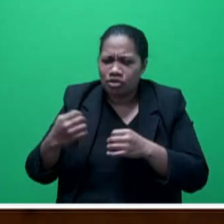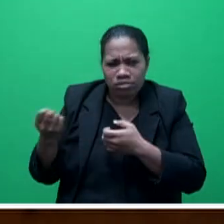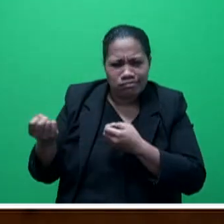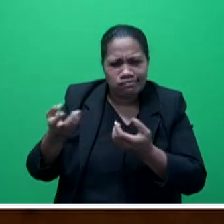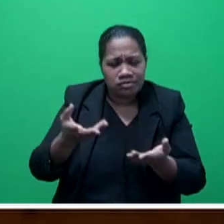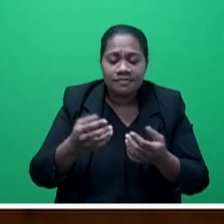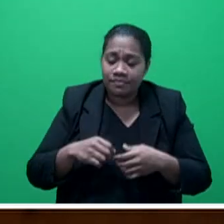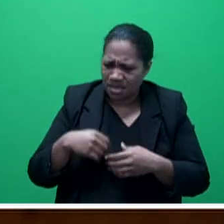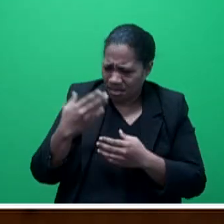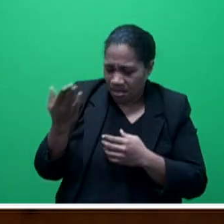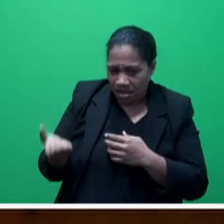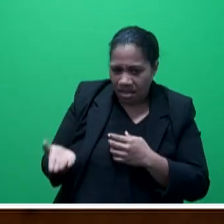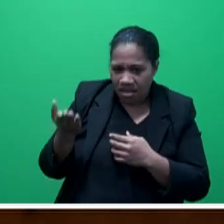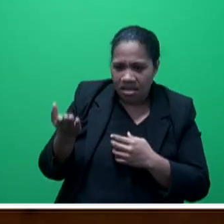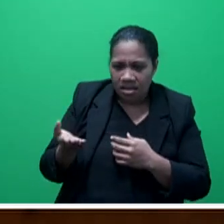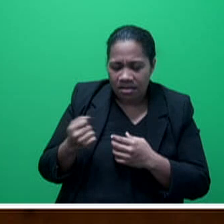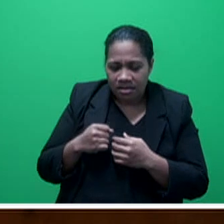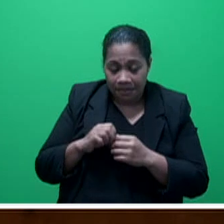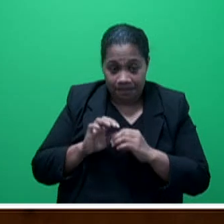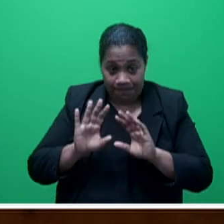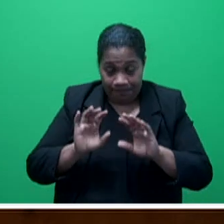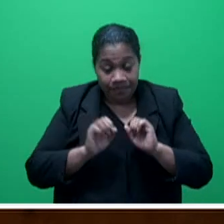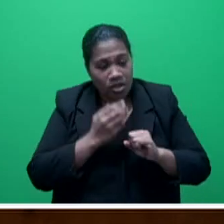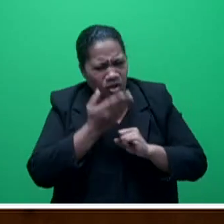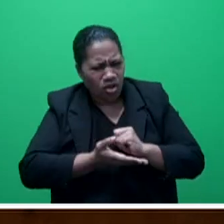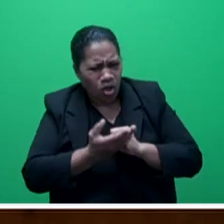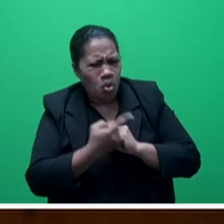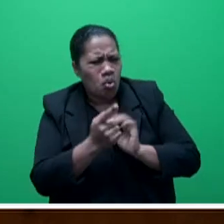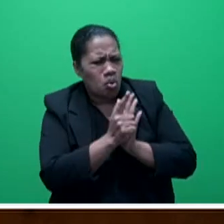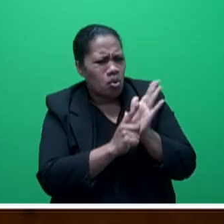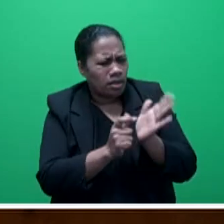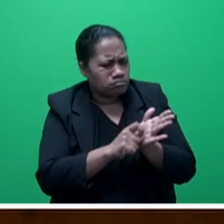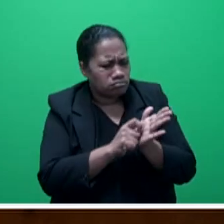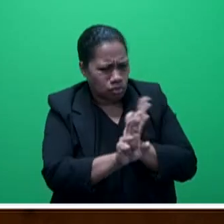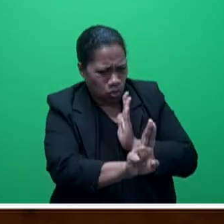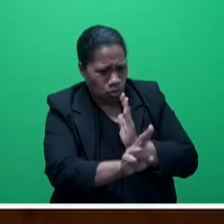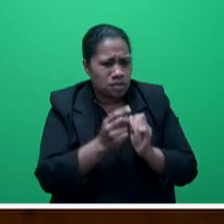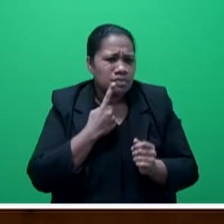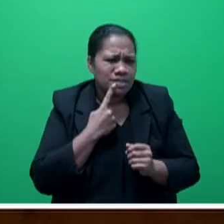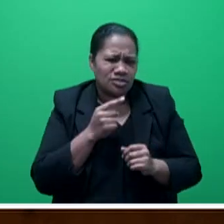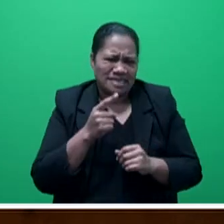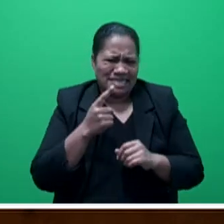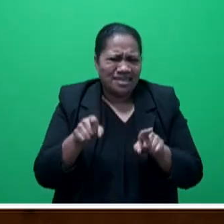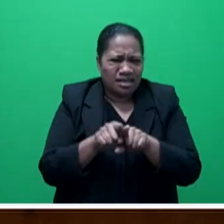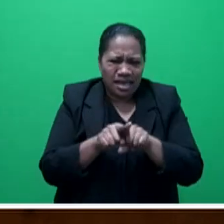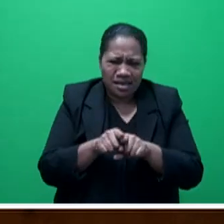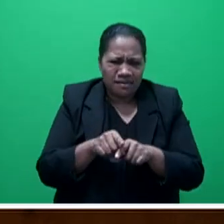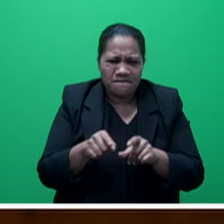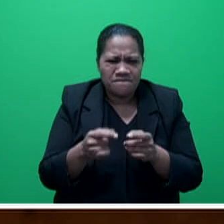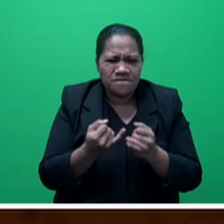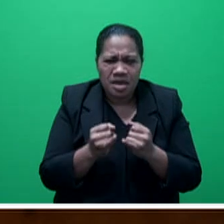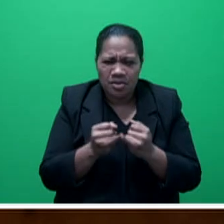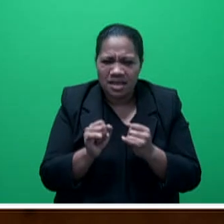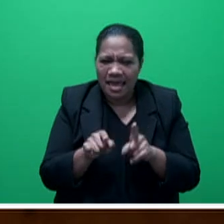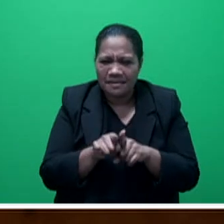Member, or whichever lawyer wrote her speech, seems to have something very personal against the Honourable